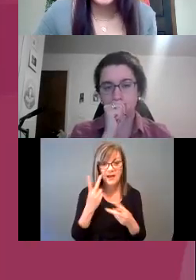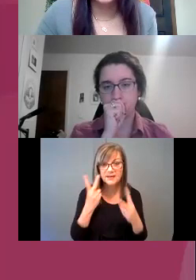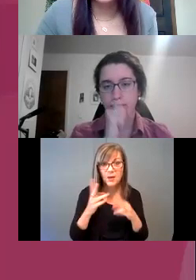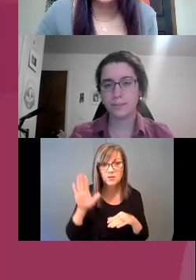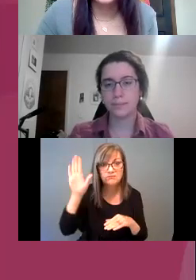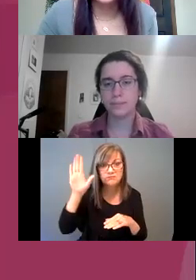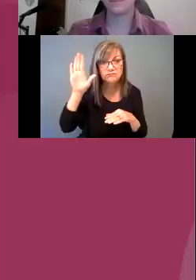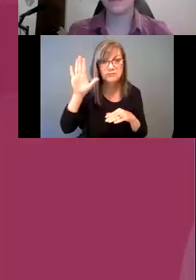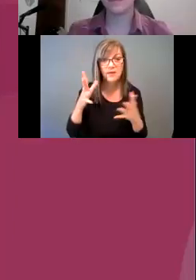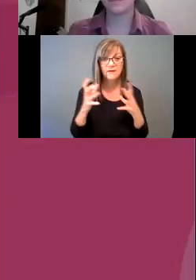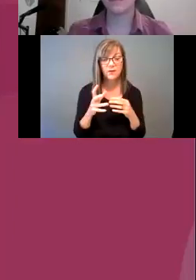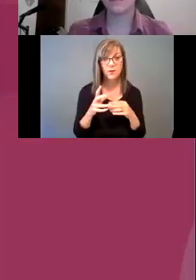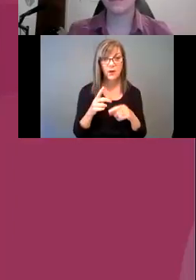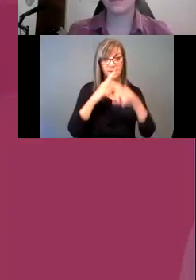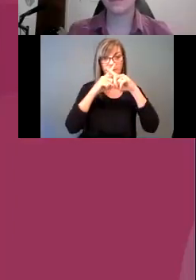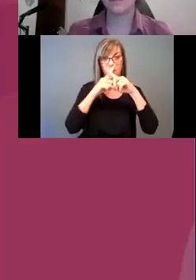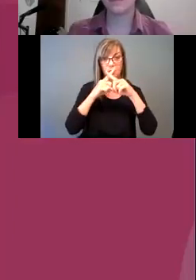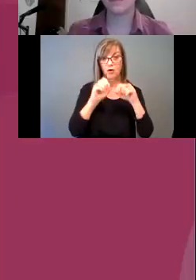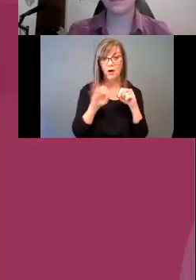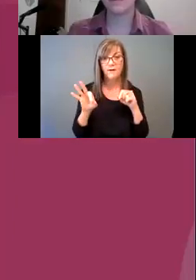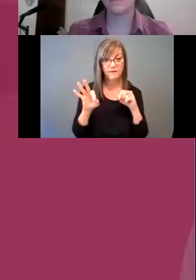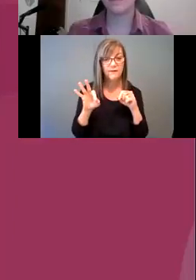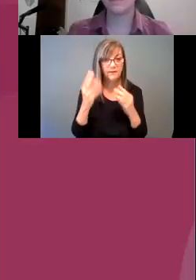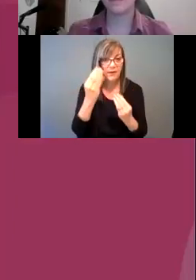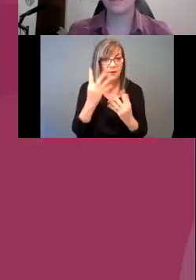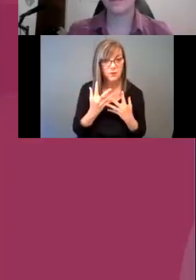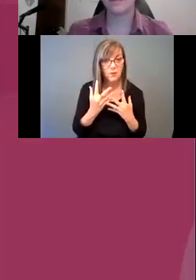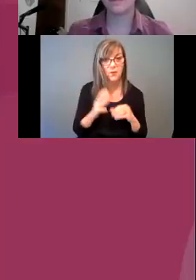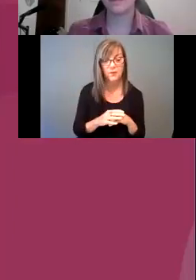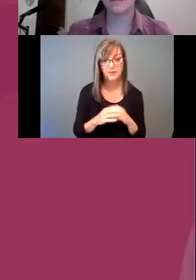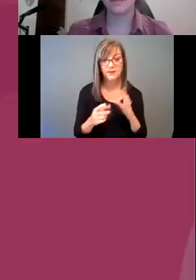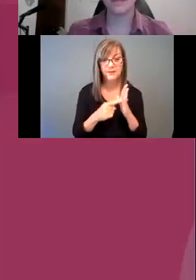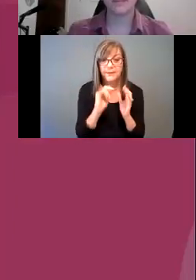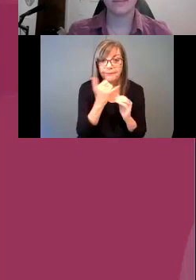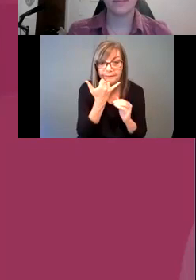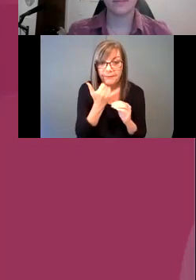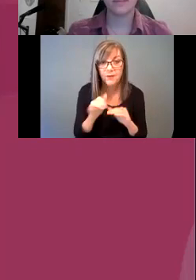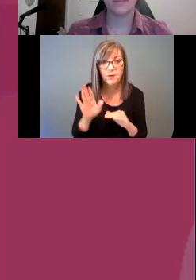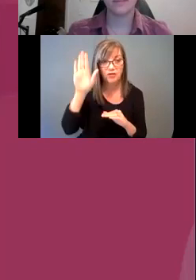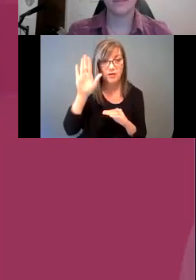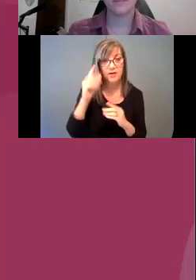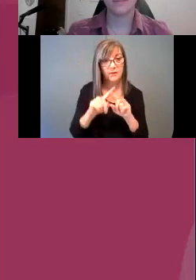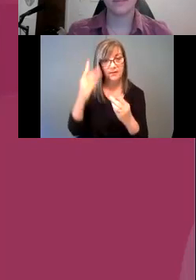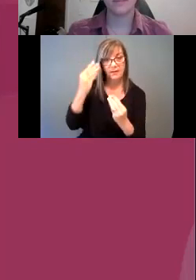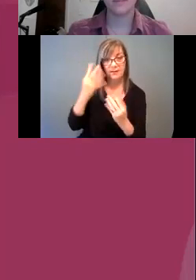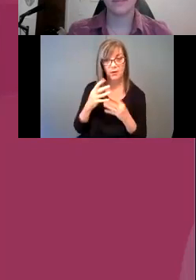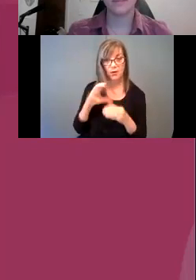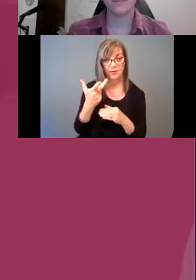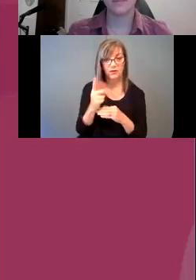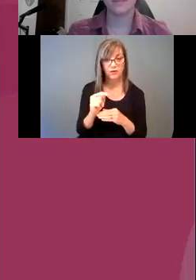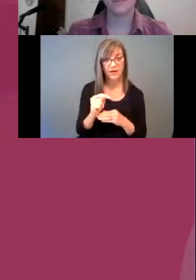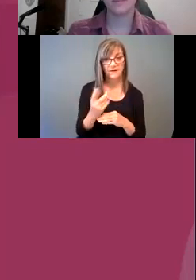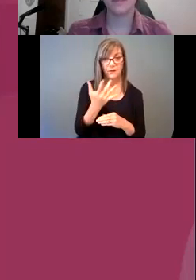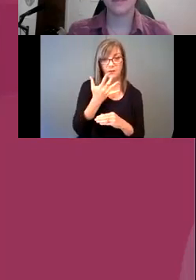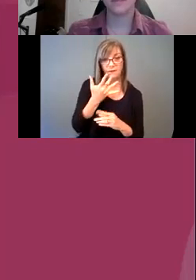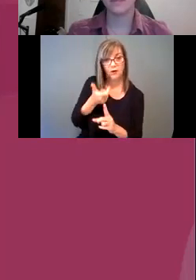know sometimes raising the hand can be an accident. So you can let us know in the chat if you would like to be unmuted or if you